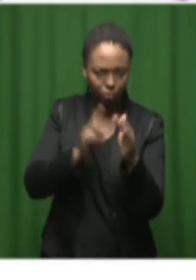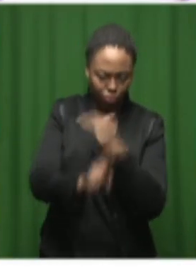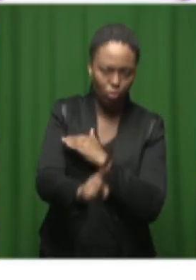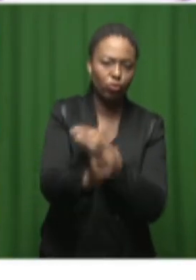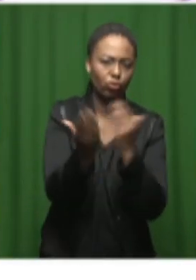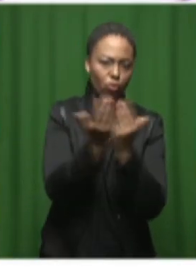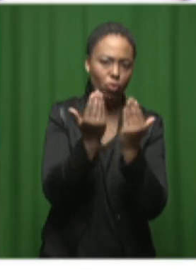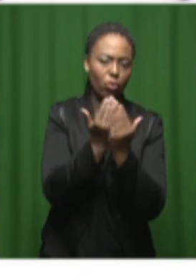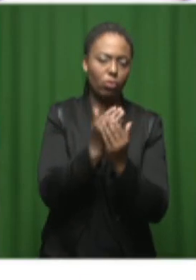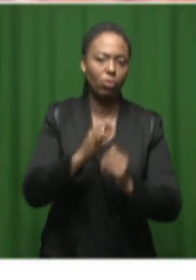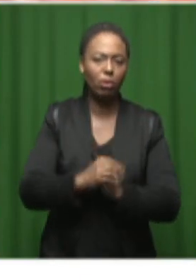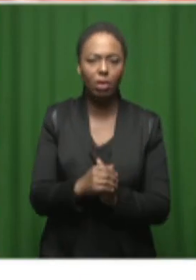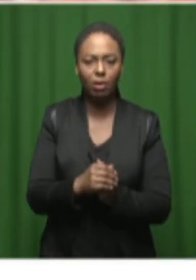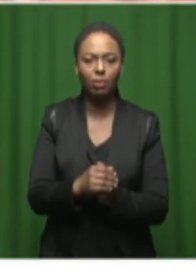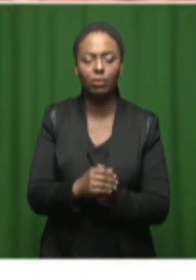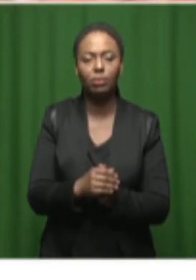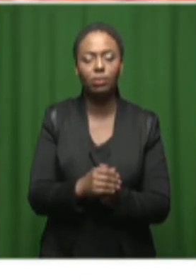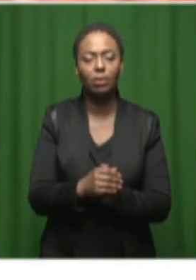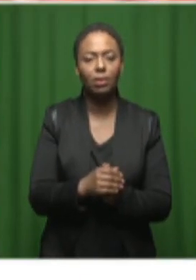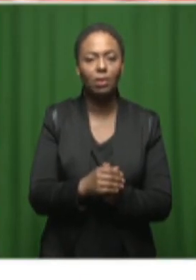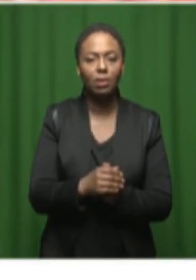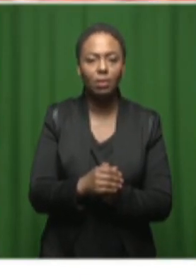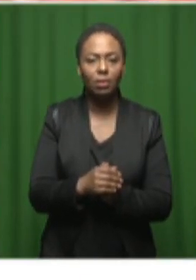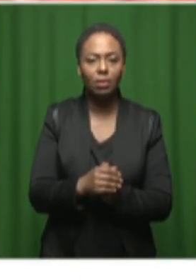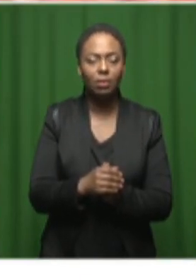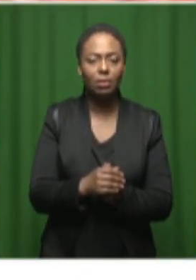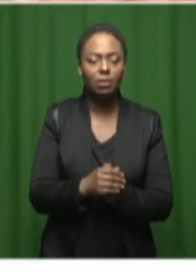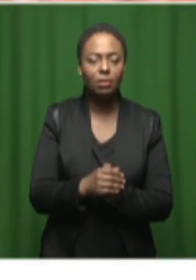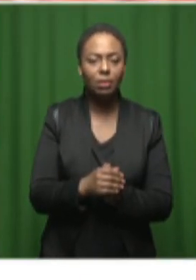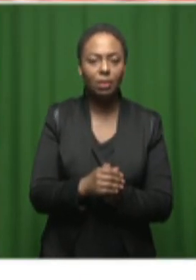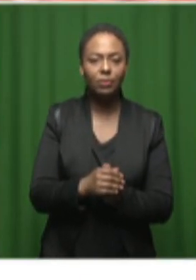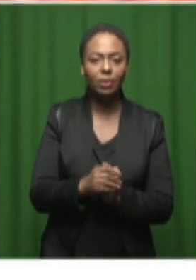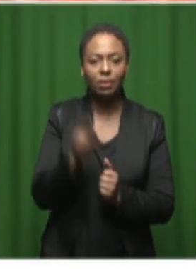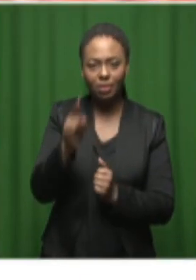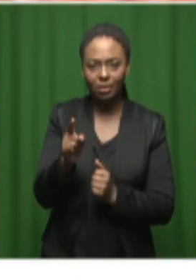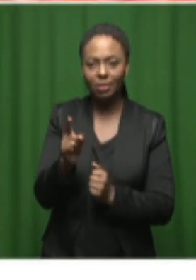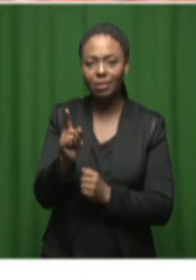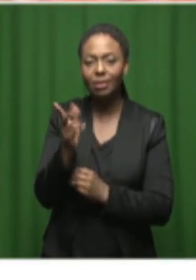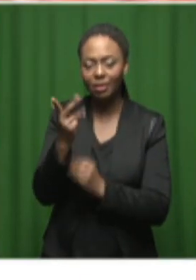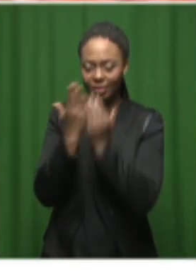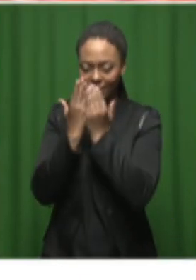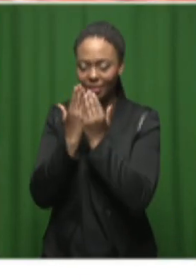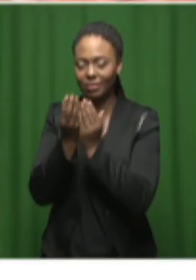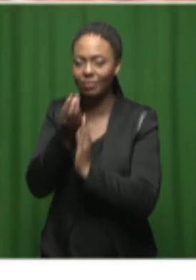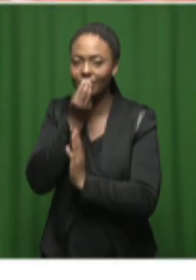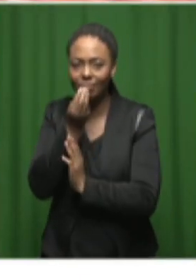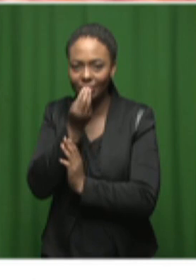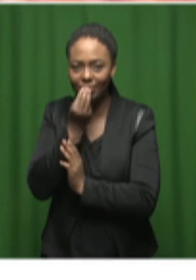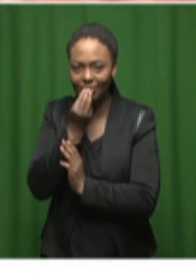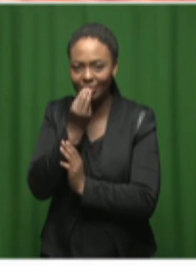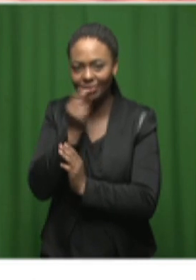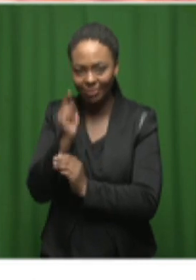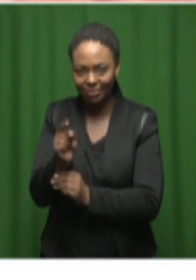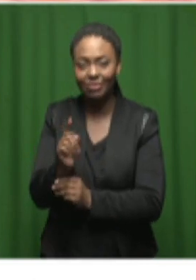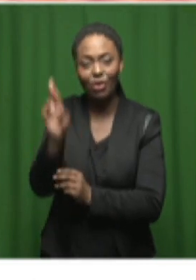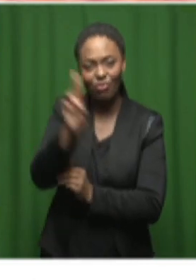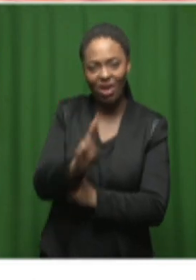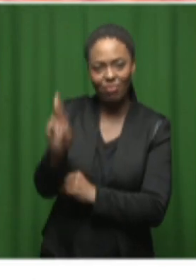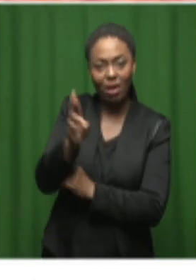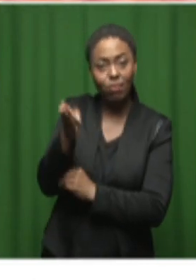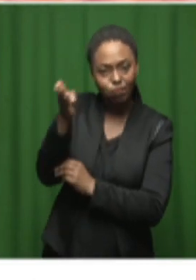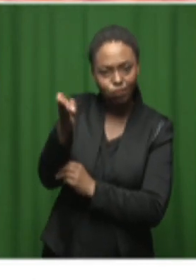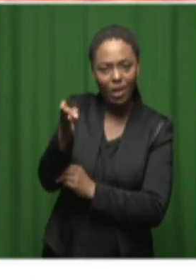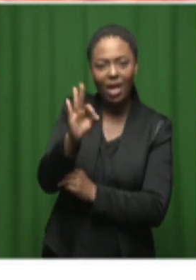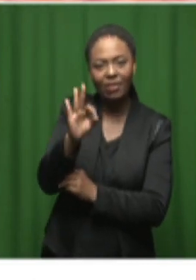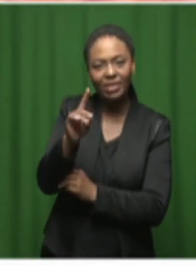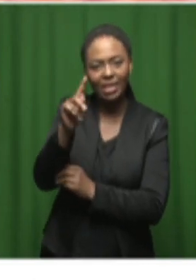school. Okay. Okay, so you went to culinary school, Yes, I went to culinary school, HTA. It's in Randburg, and that's basically